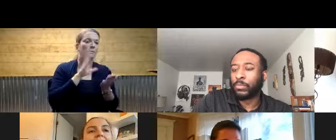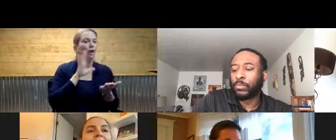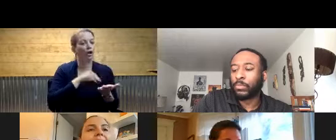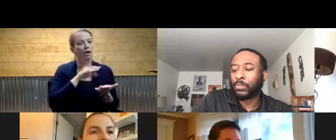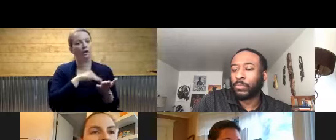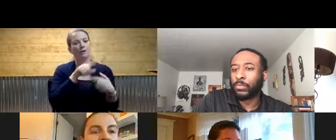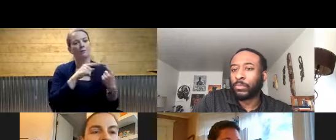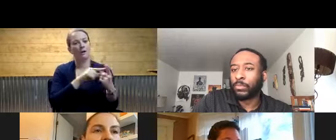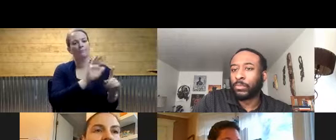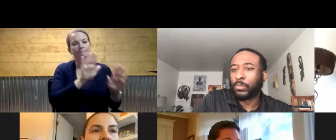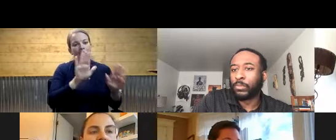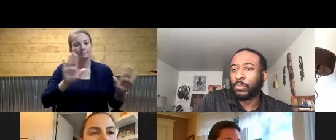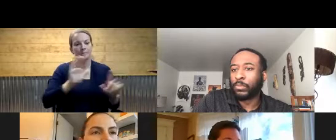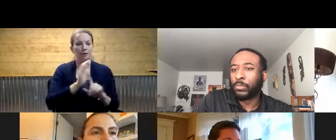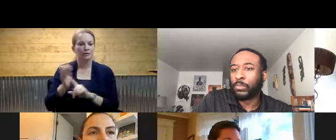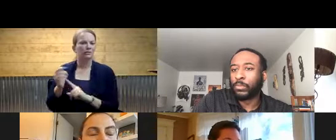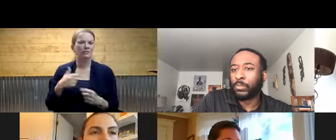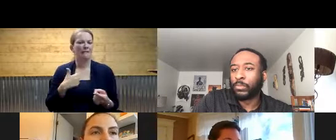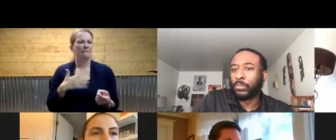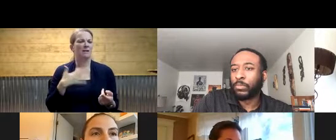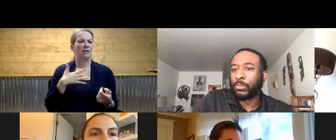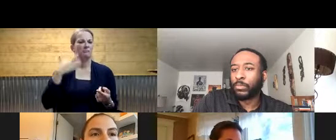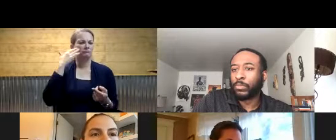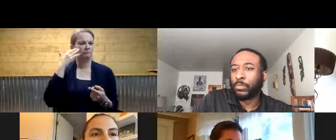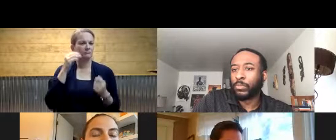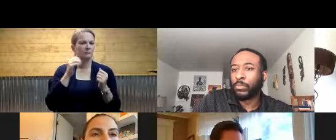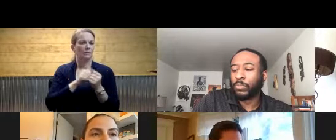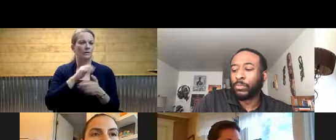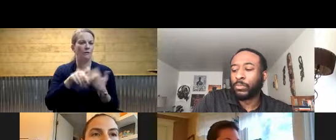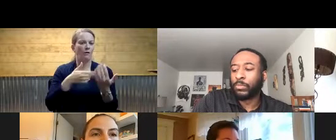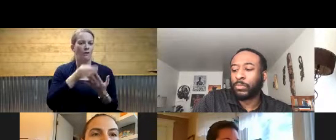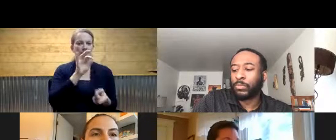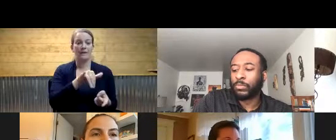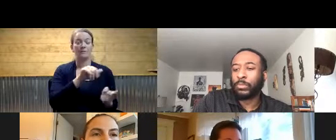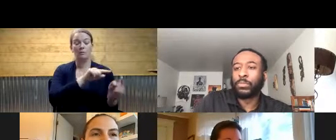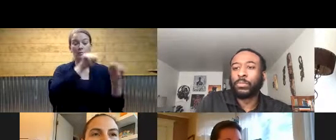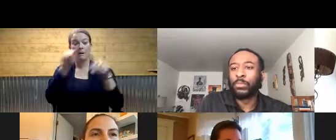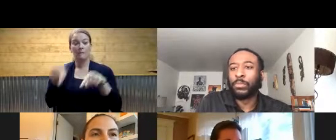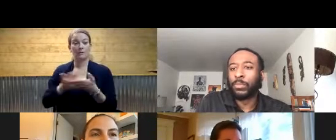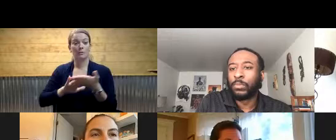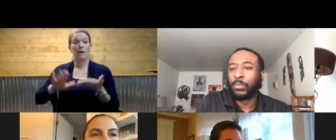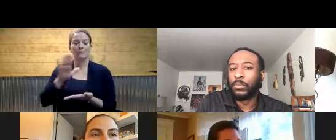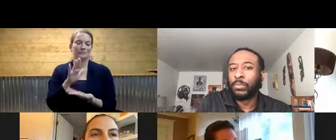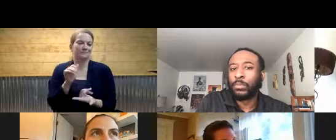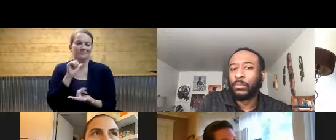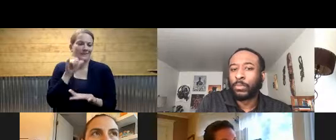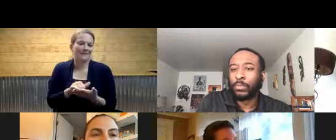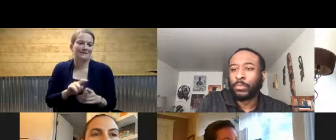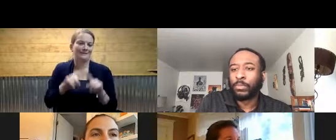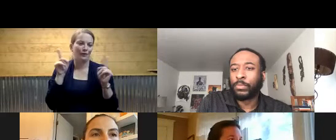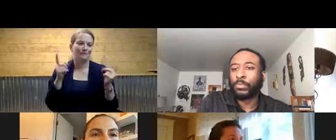stuff. So I was pretty familiar with all that. So coming to college was not so different, even in Dubai.